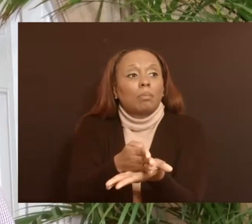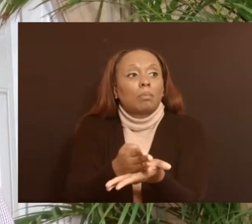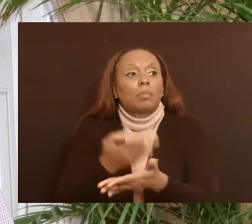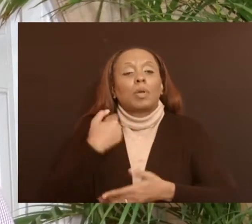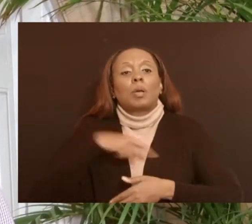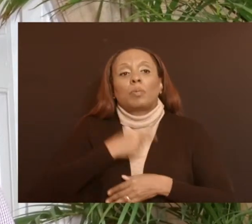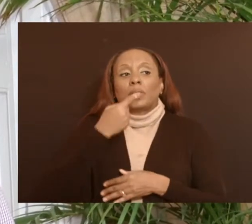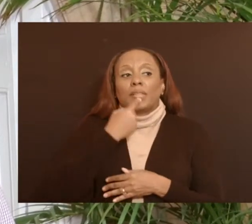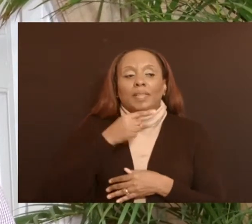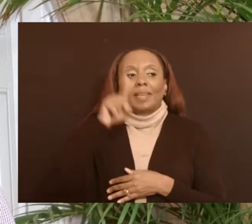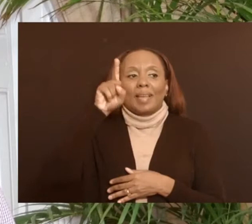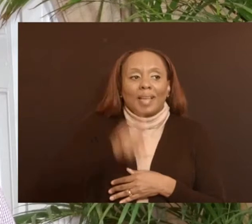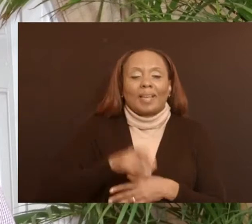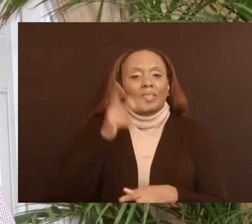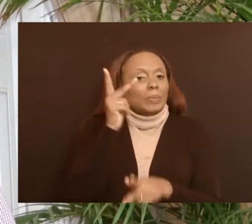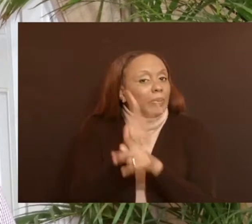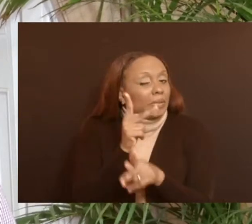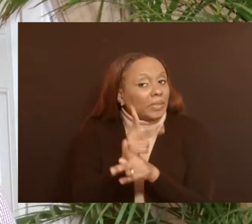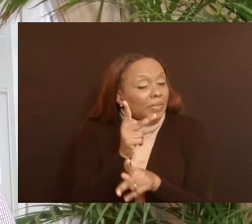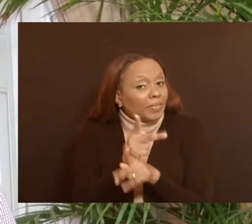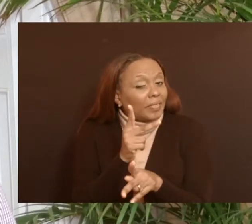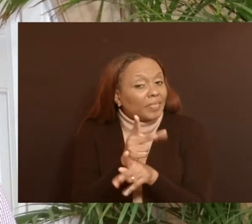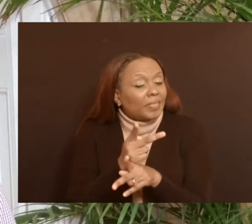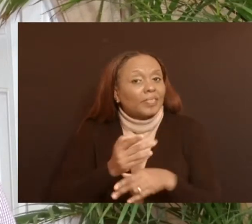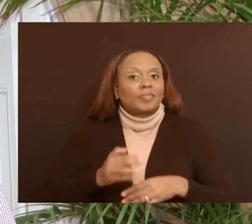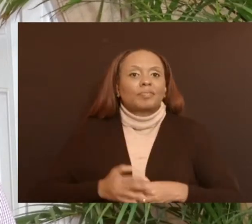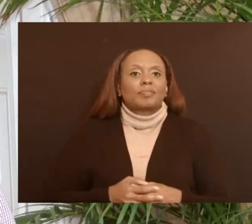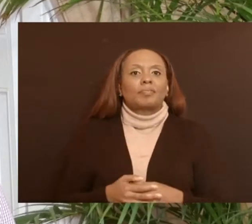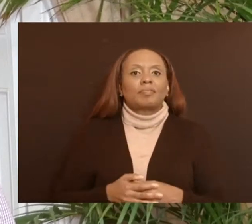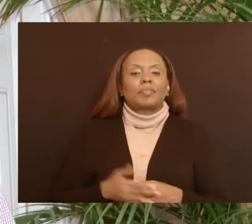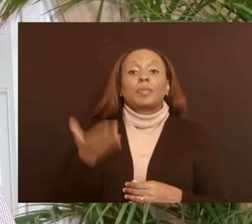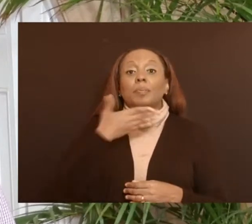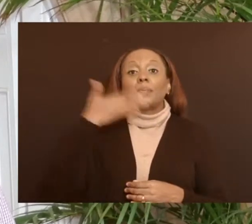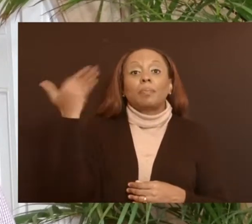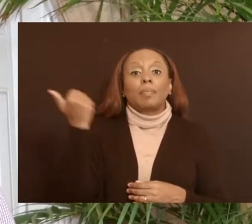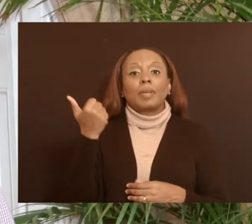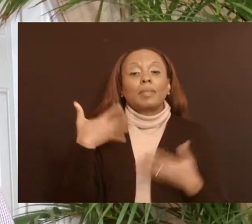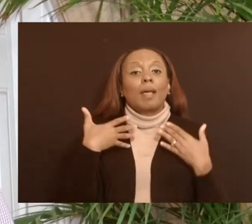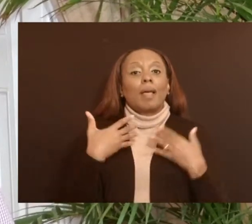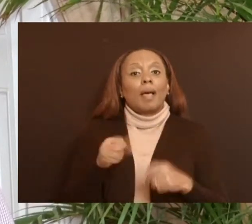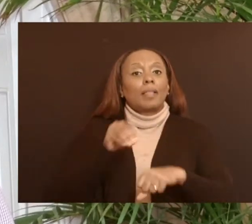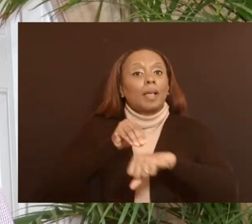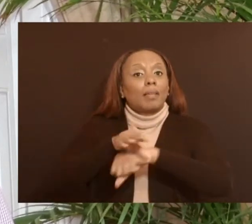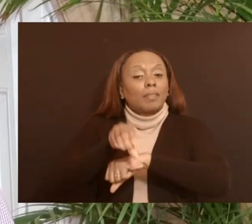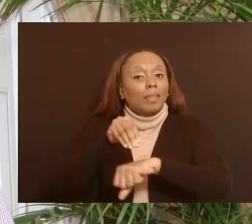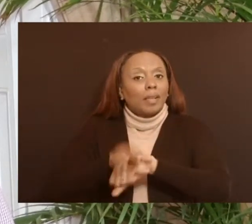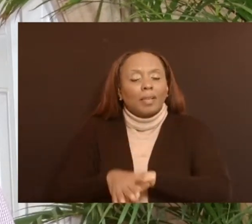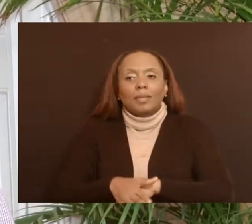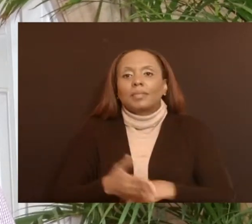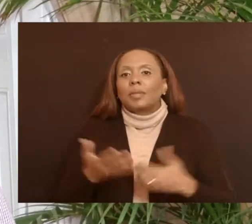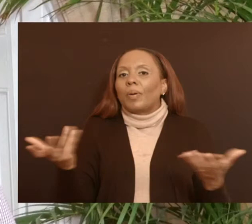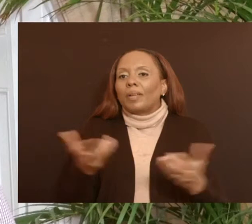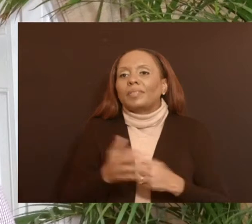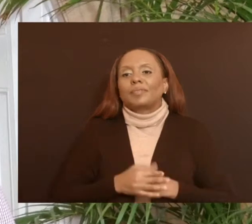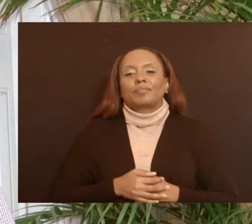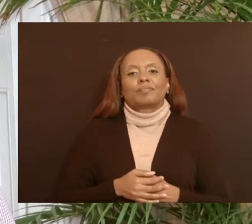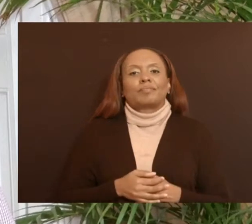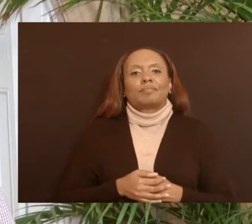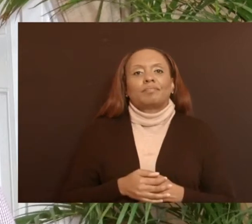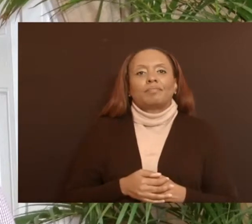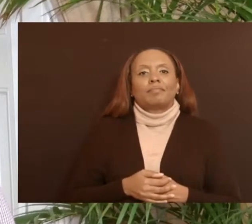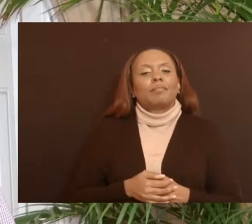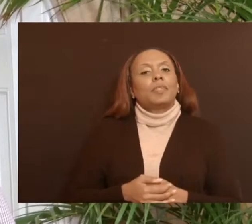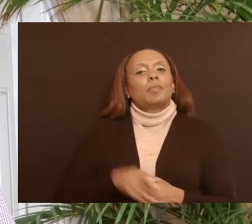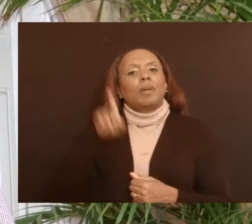on your guard. The best public health advice is to behave always as though there is